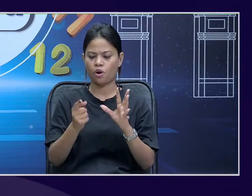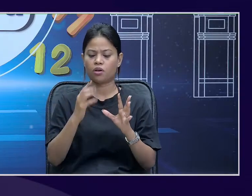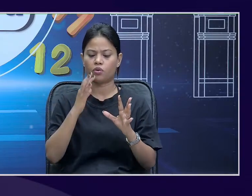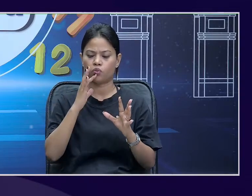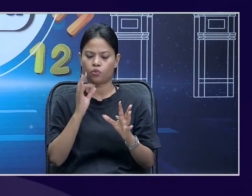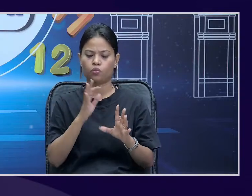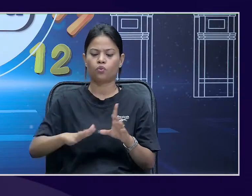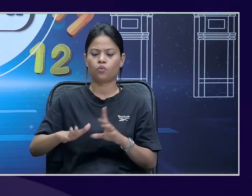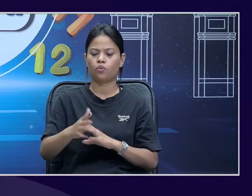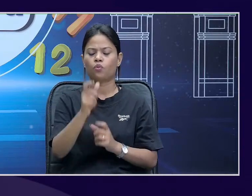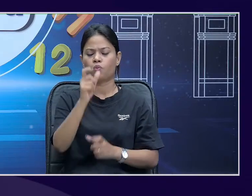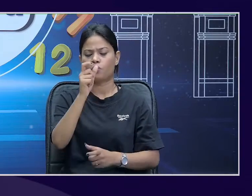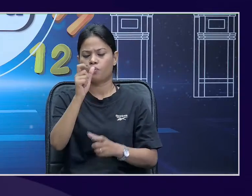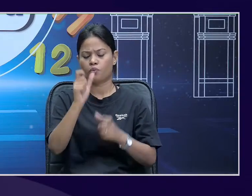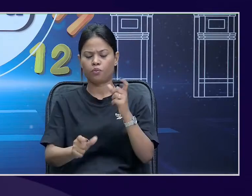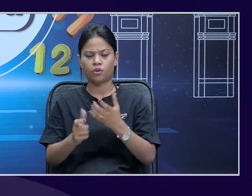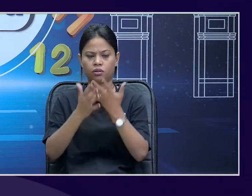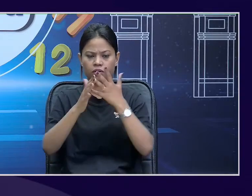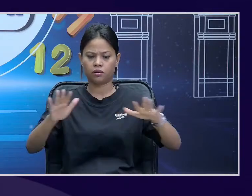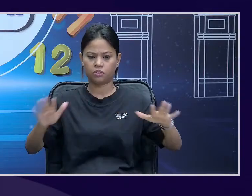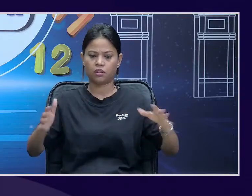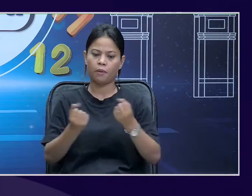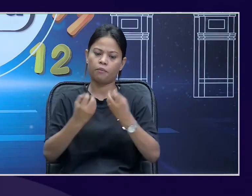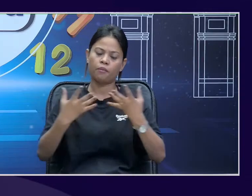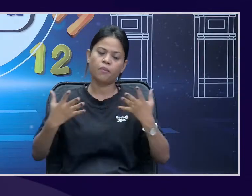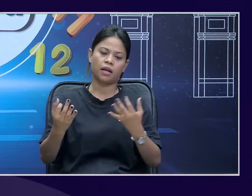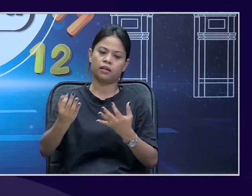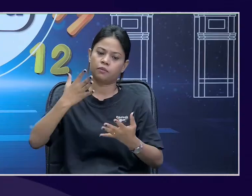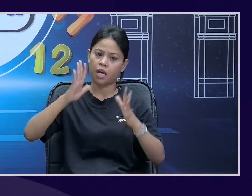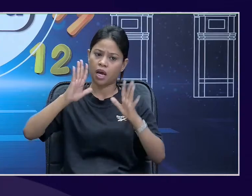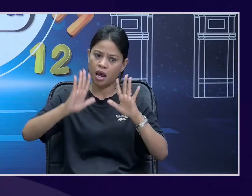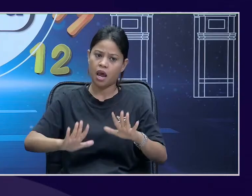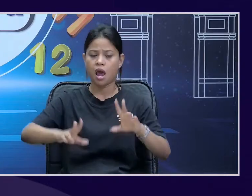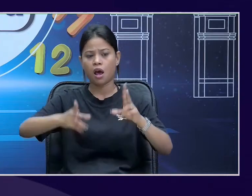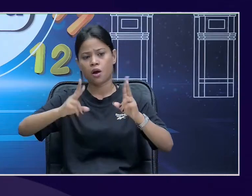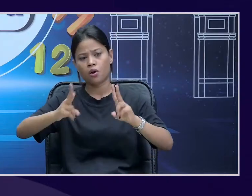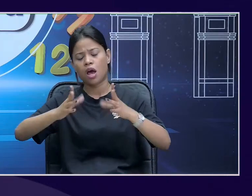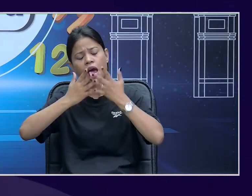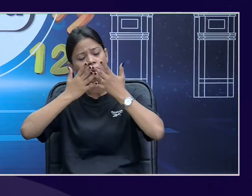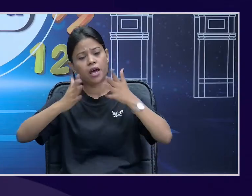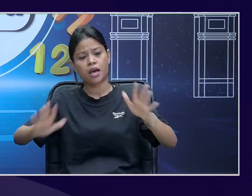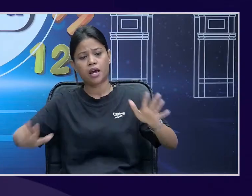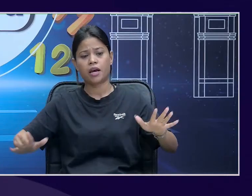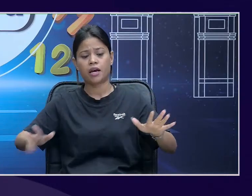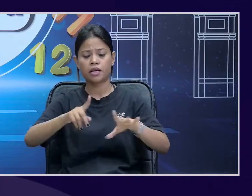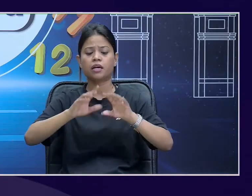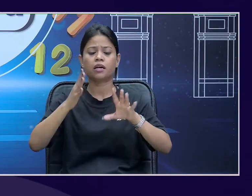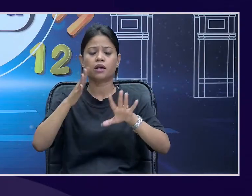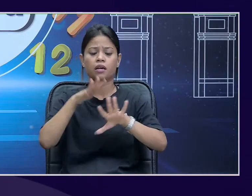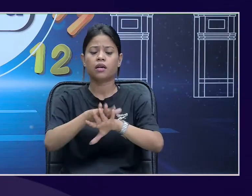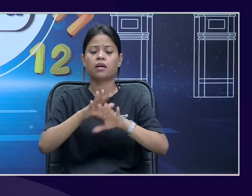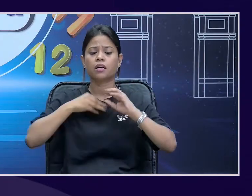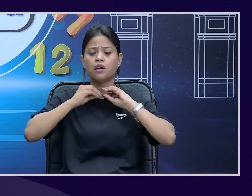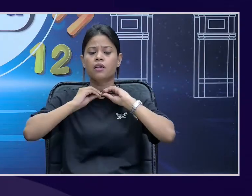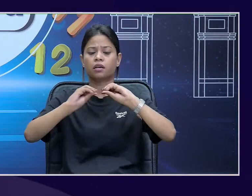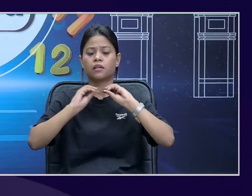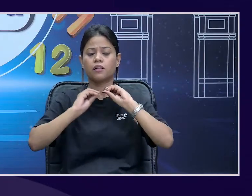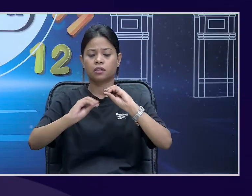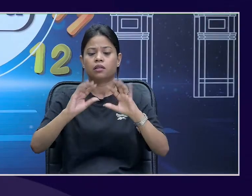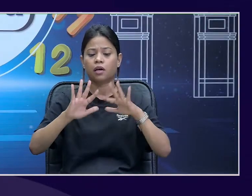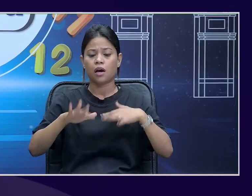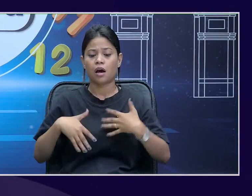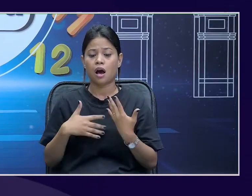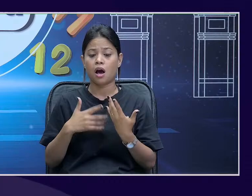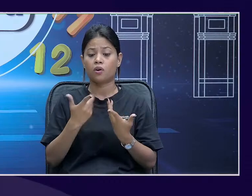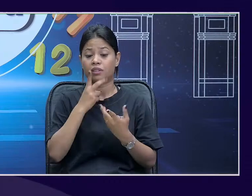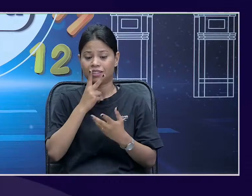too have an assumed real world. But our world and their world is completely different. But we are not able to